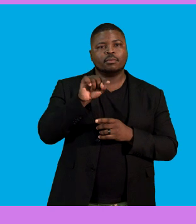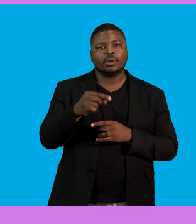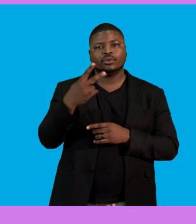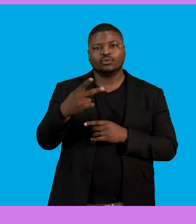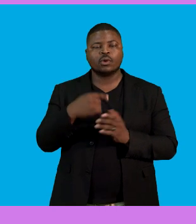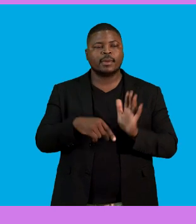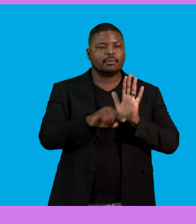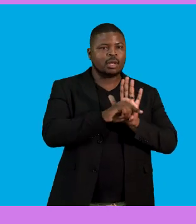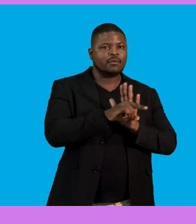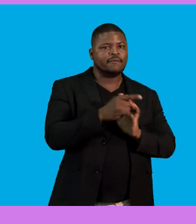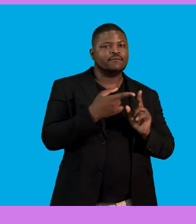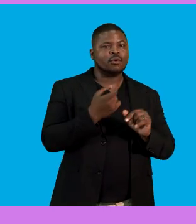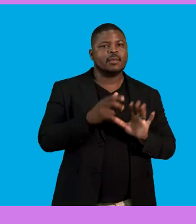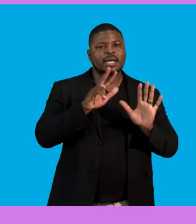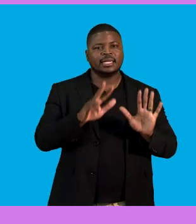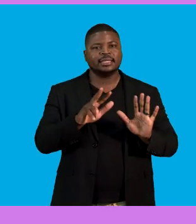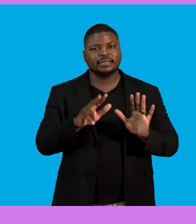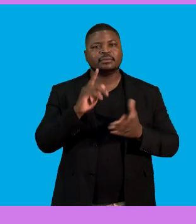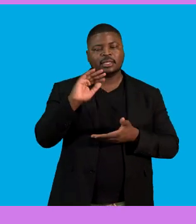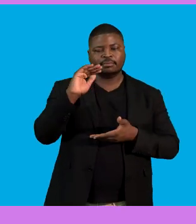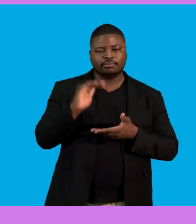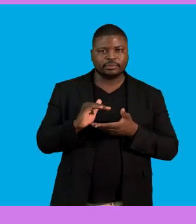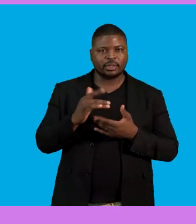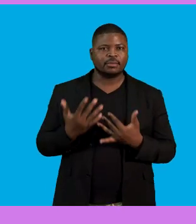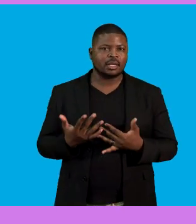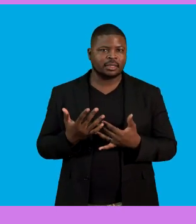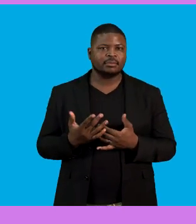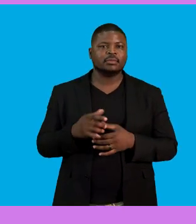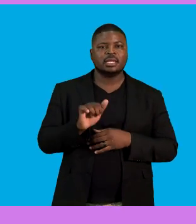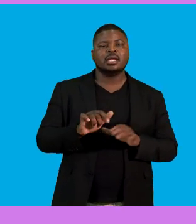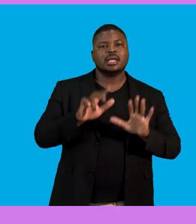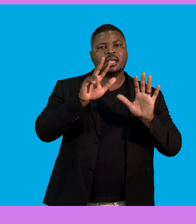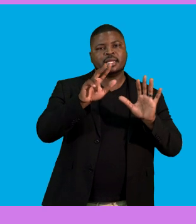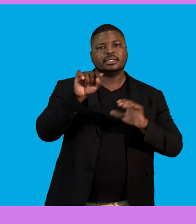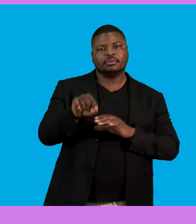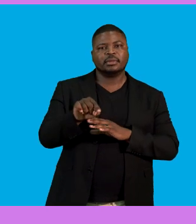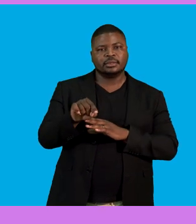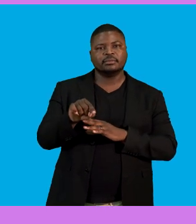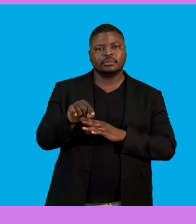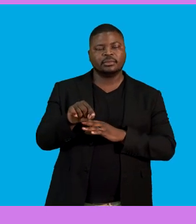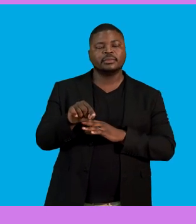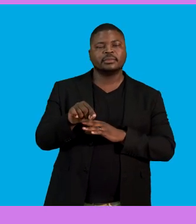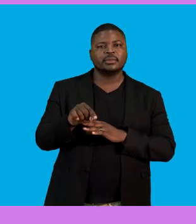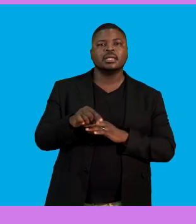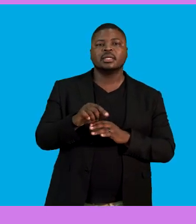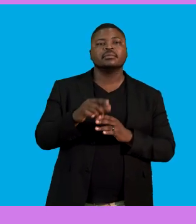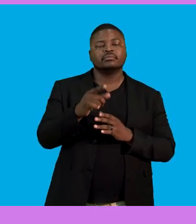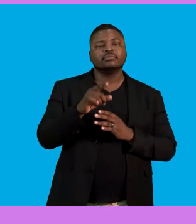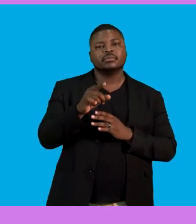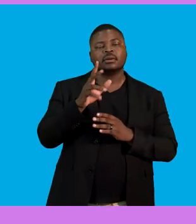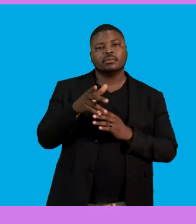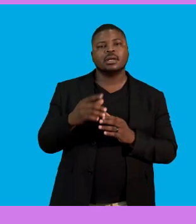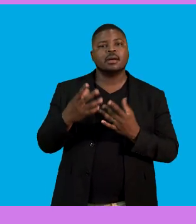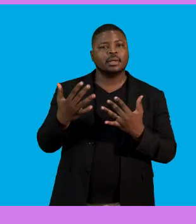1.2 from the 8. Then we will say 8 minus 1.2, which gives us 8 minus 1.2, which gives